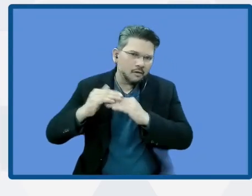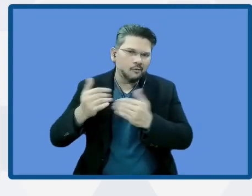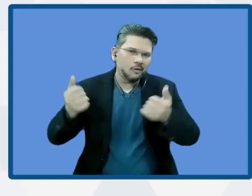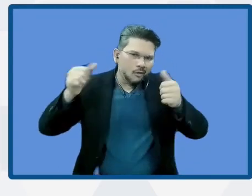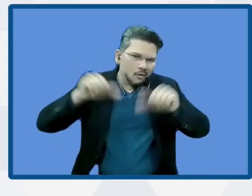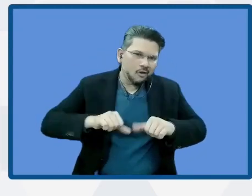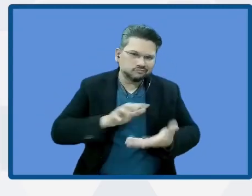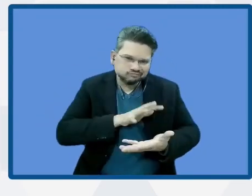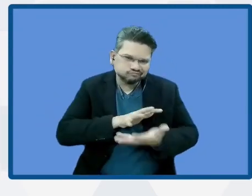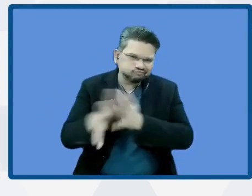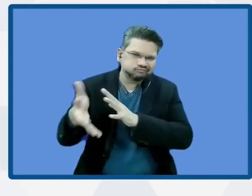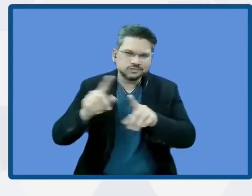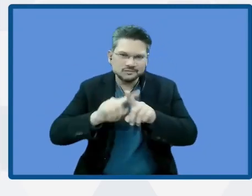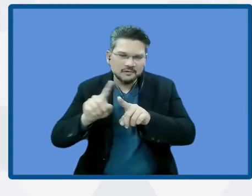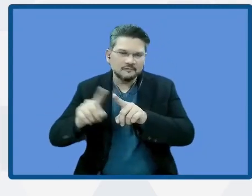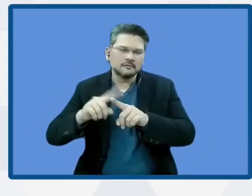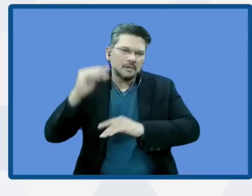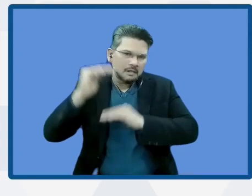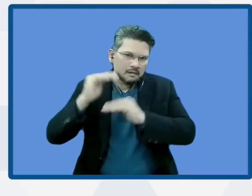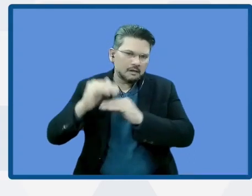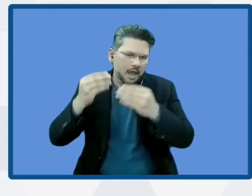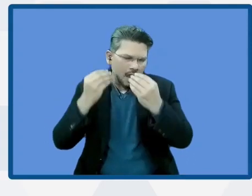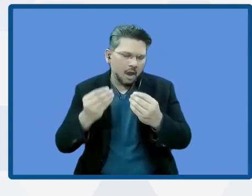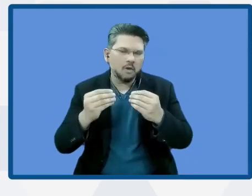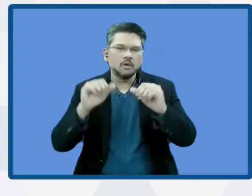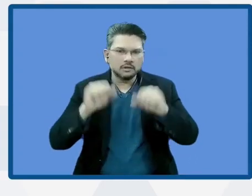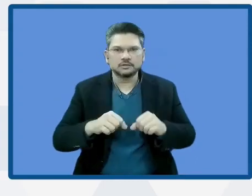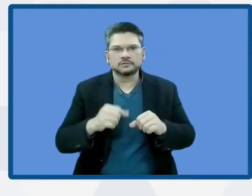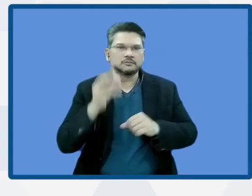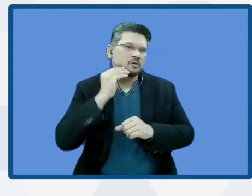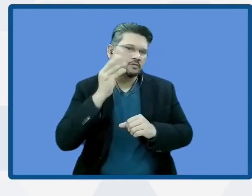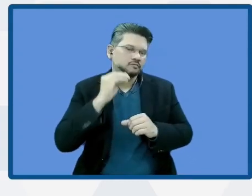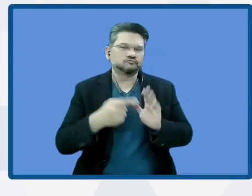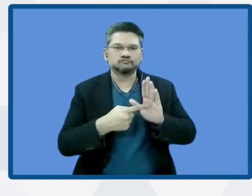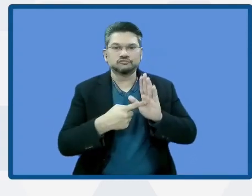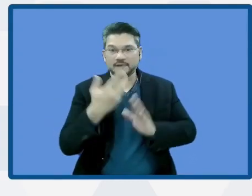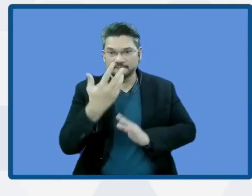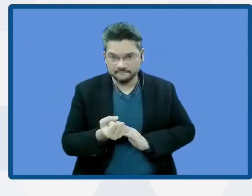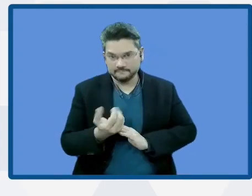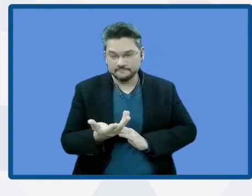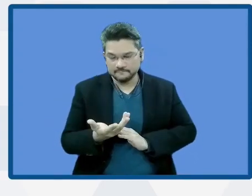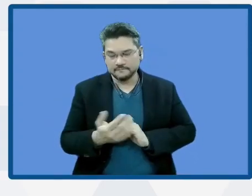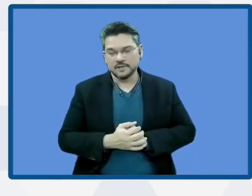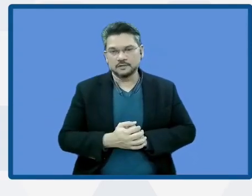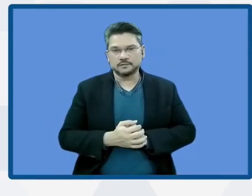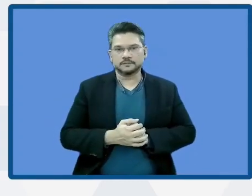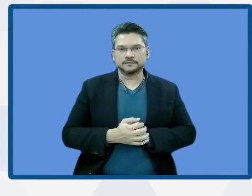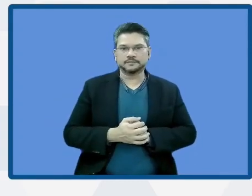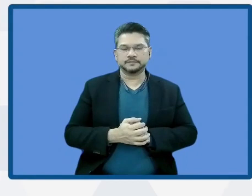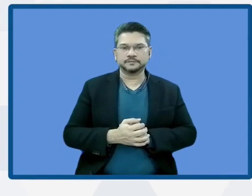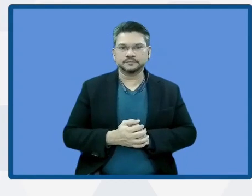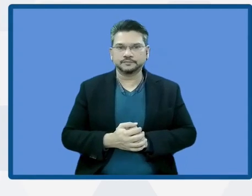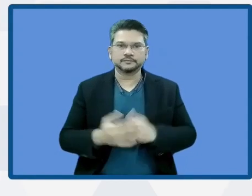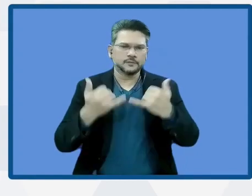by disasters and the effects of climate change. We will listen